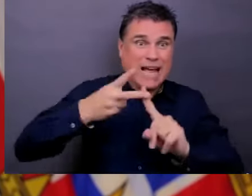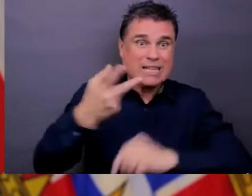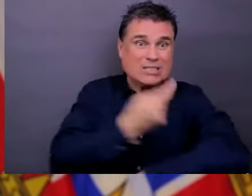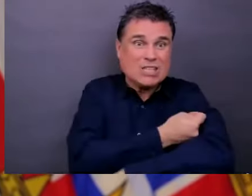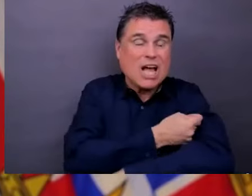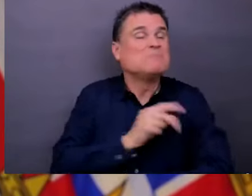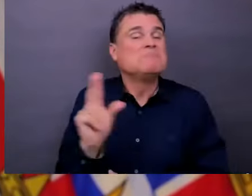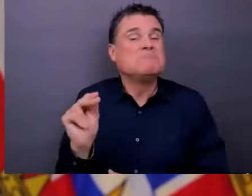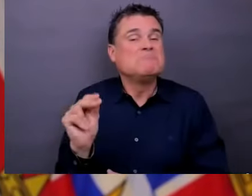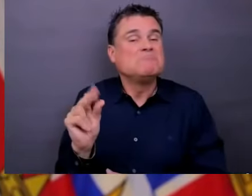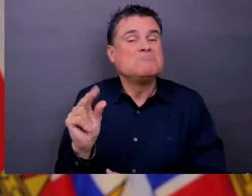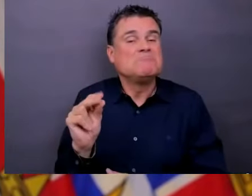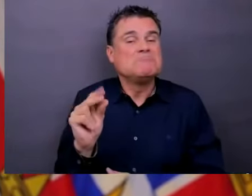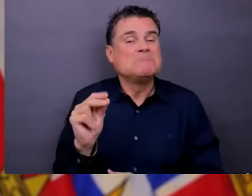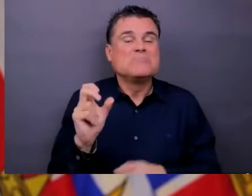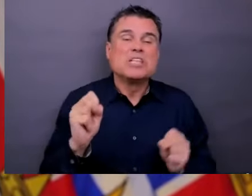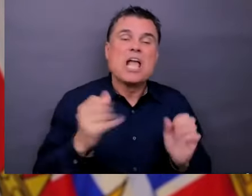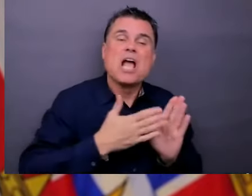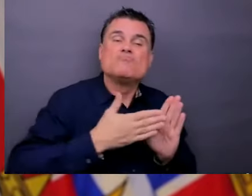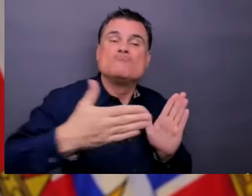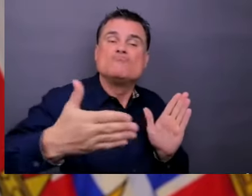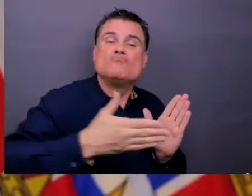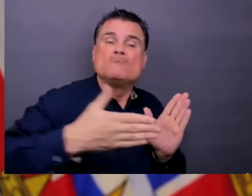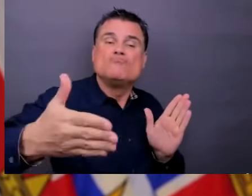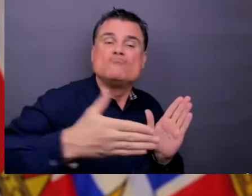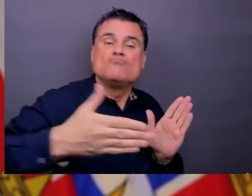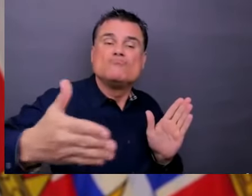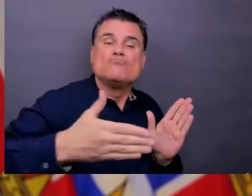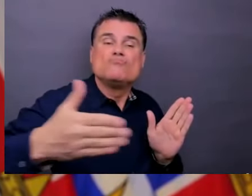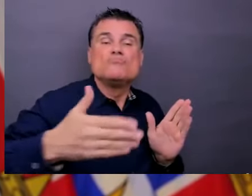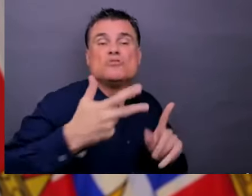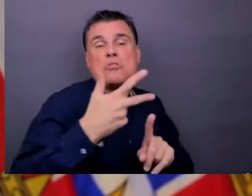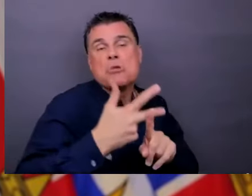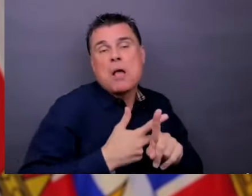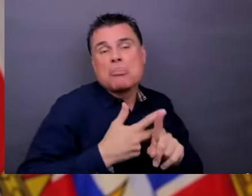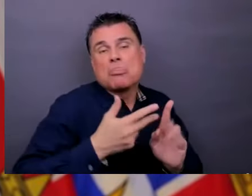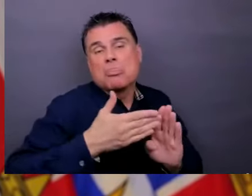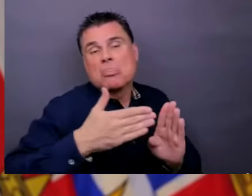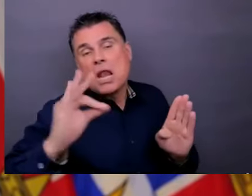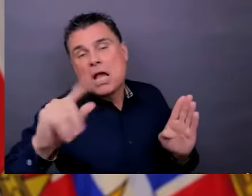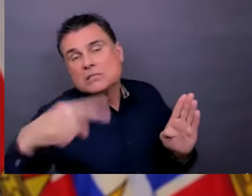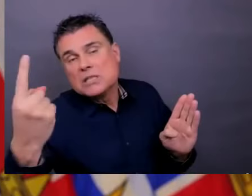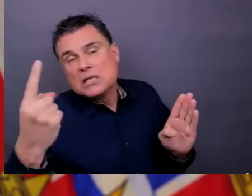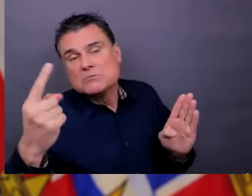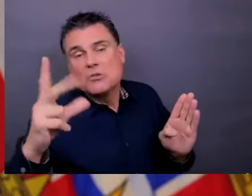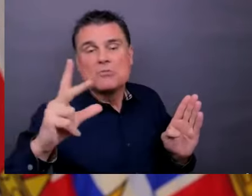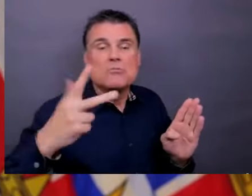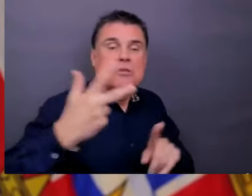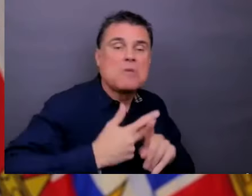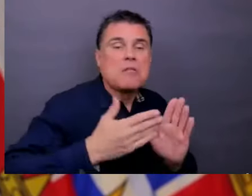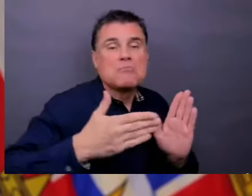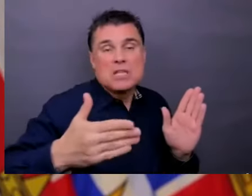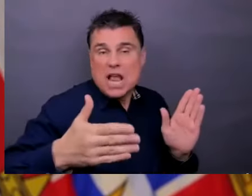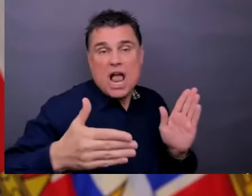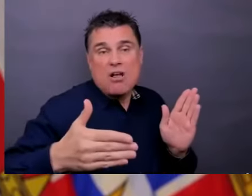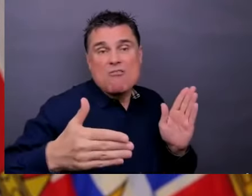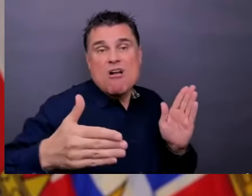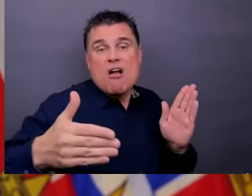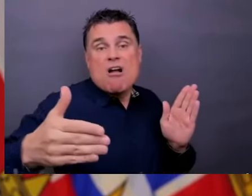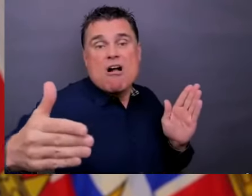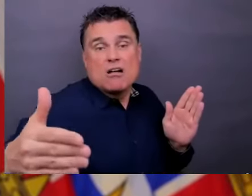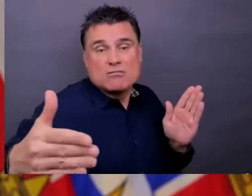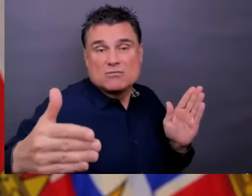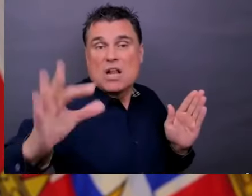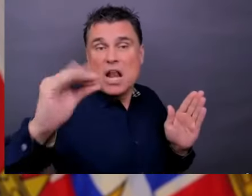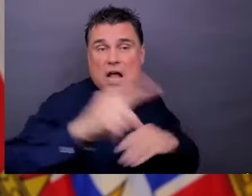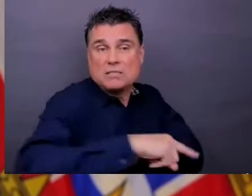we can safely delay the second dose if needed to make sure that our operational issues, that